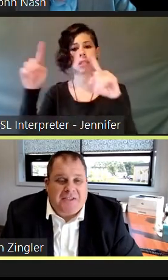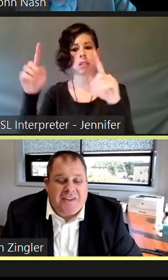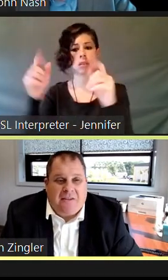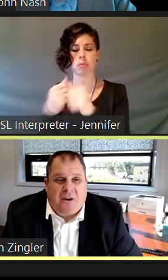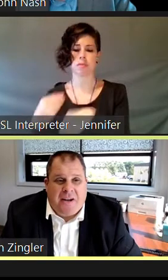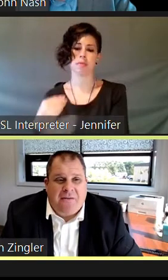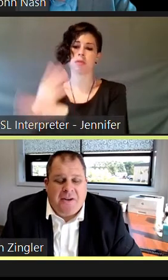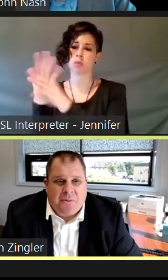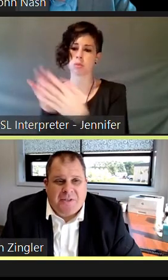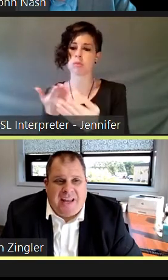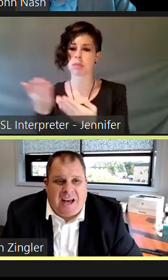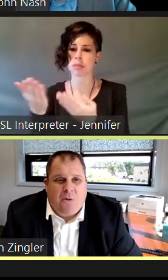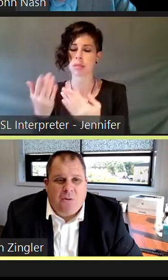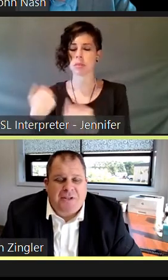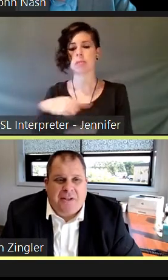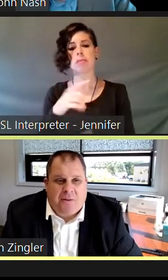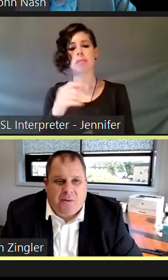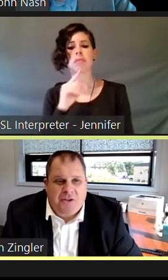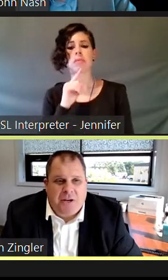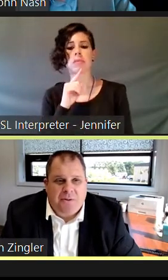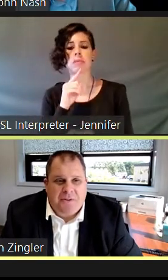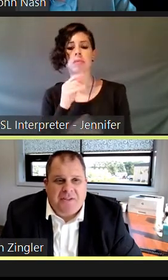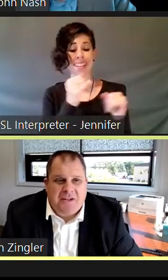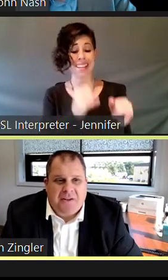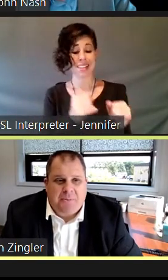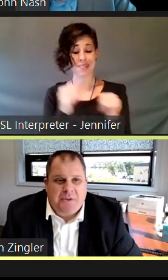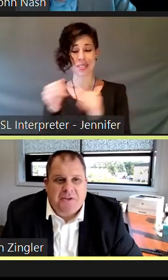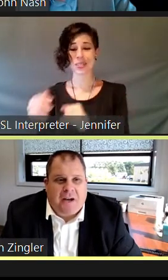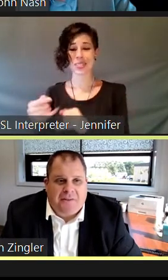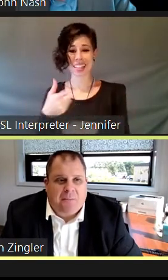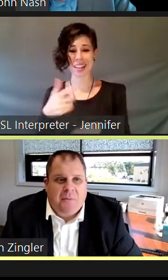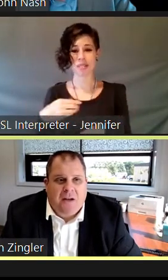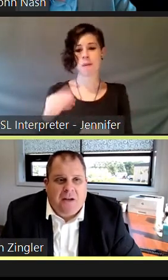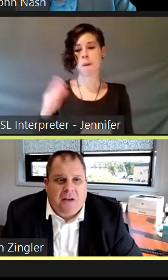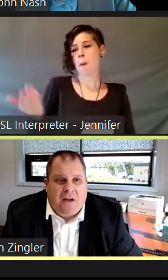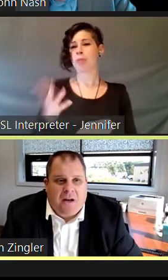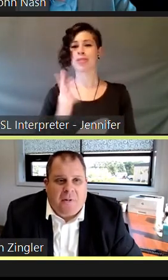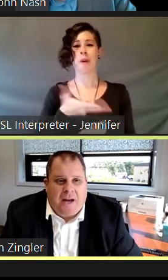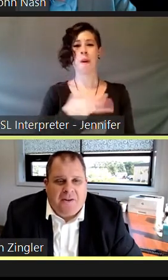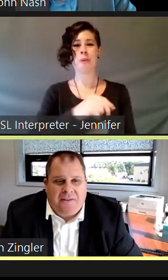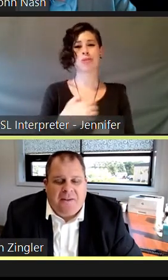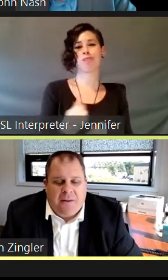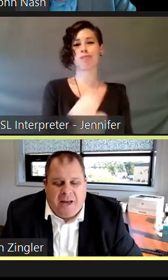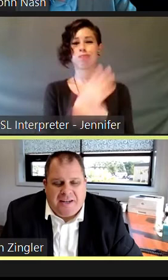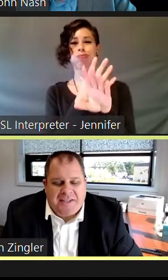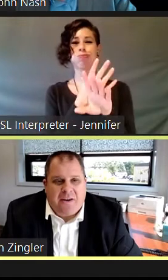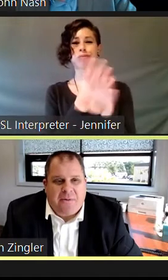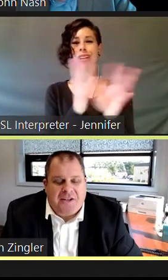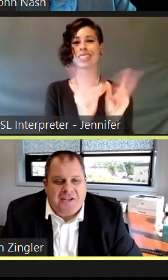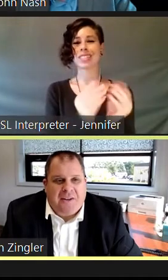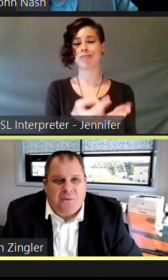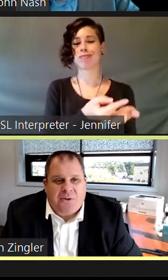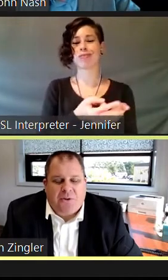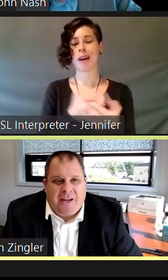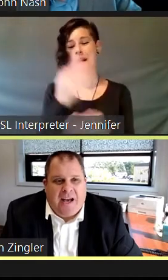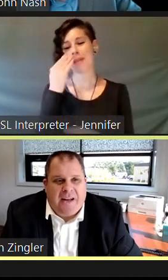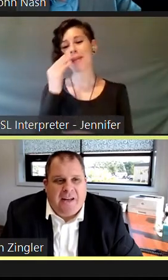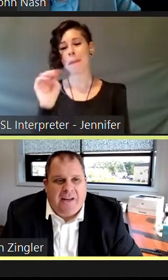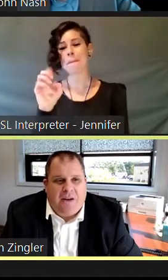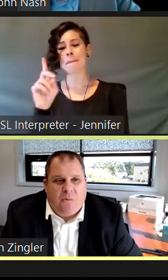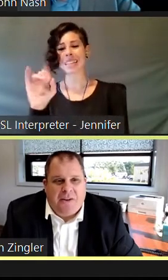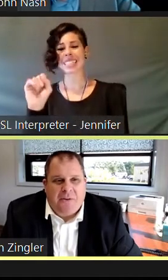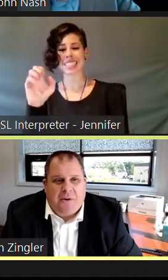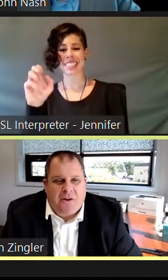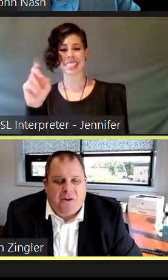We actually have our individuals now hosting their own shows and sessions, which is awesome. I know that MediSked reached out to us early on